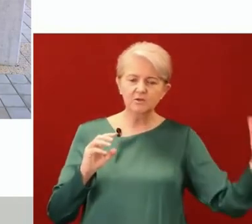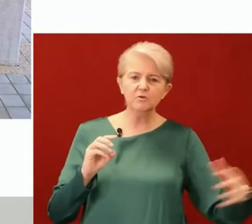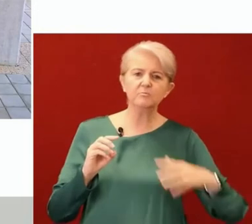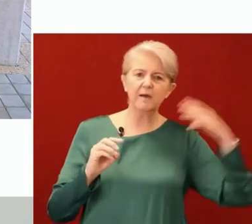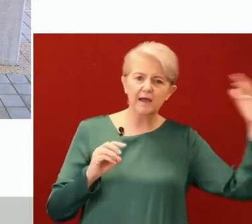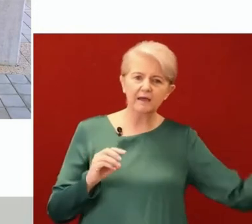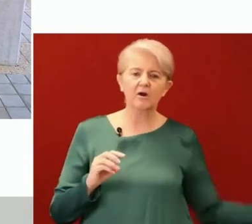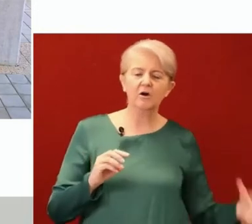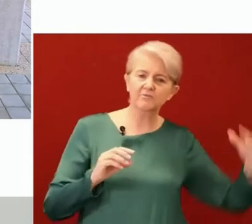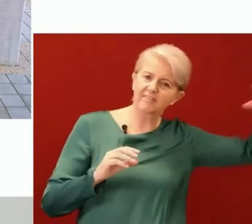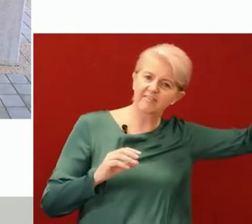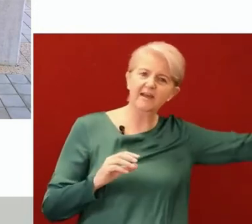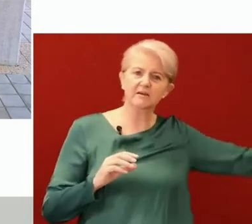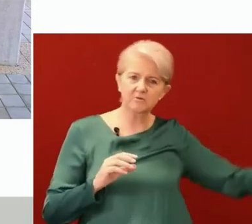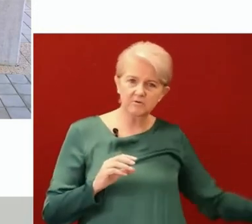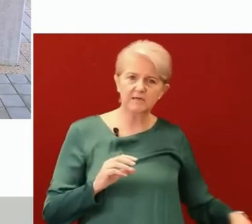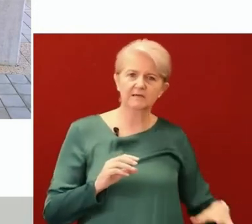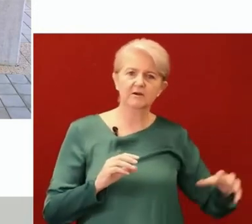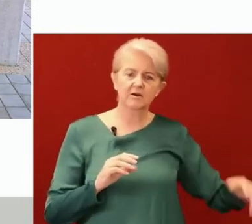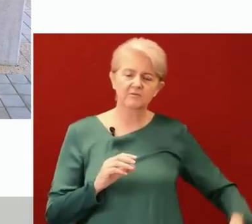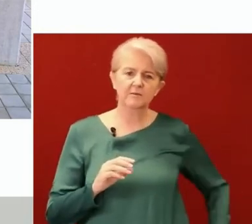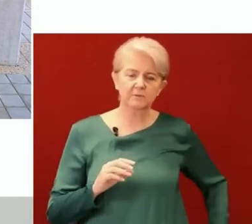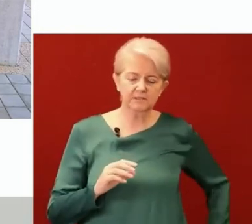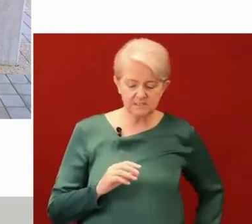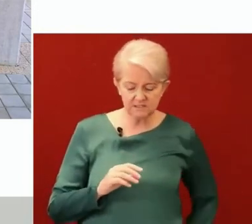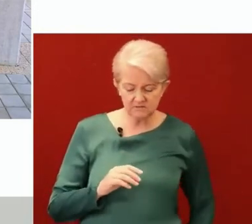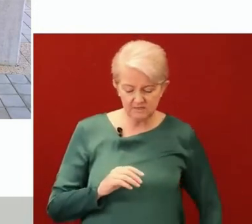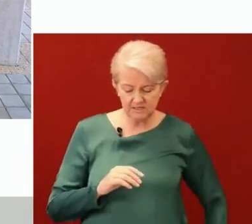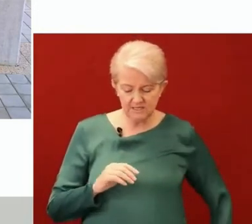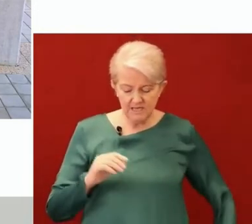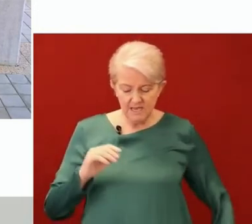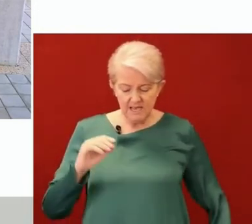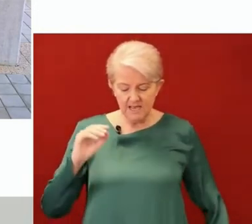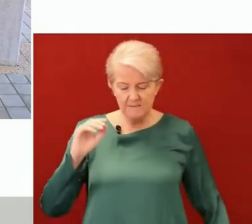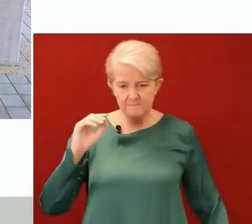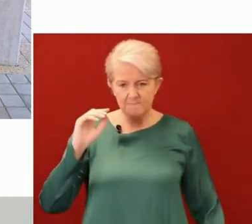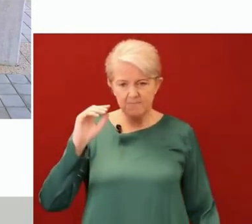But as I look back over that career, over that policing career,